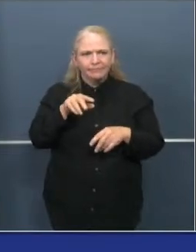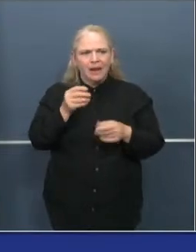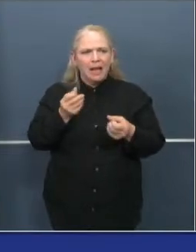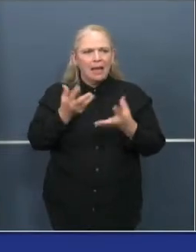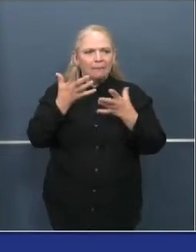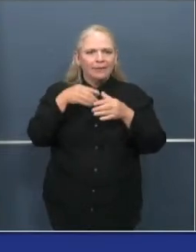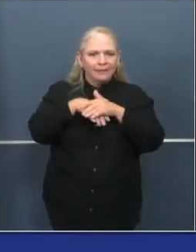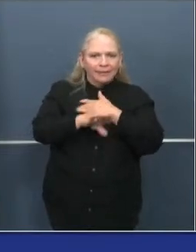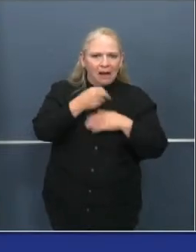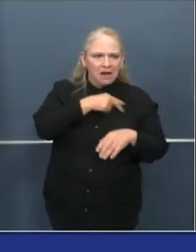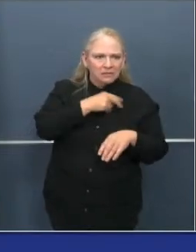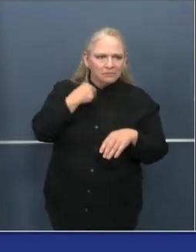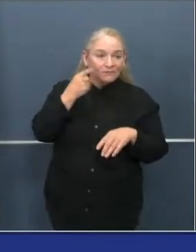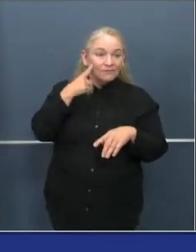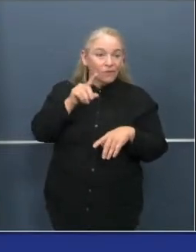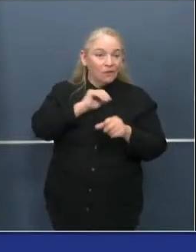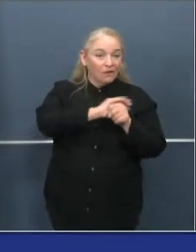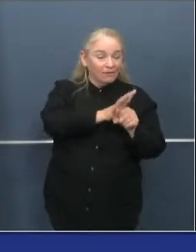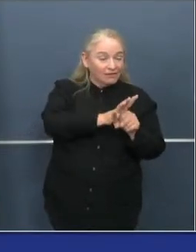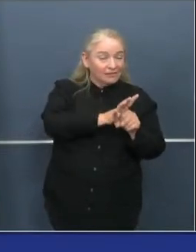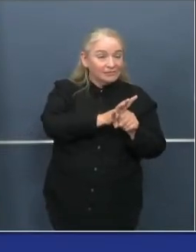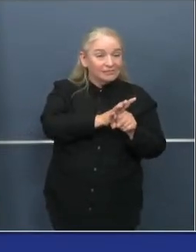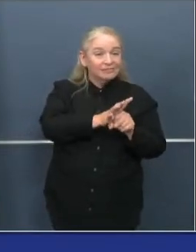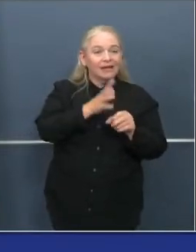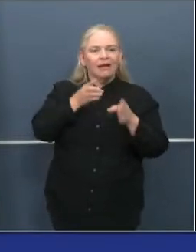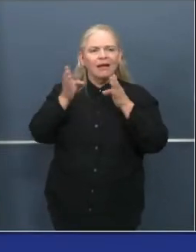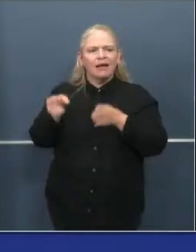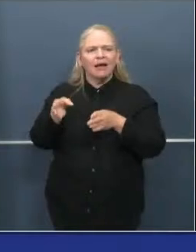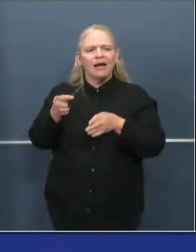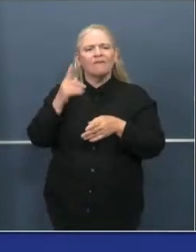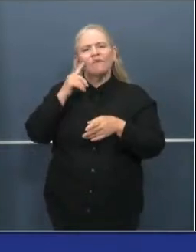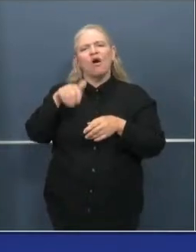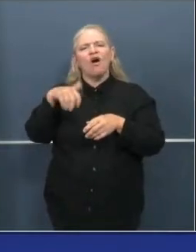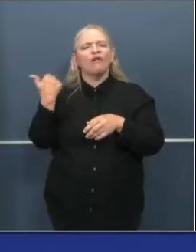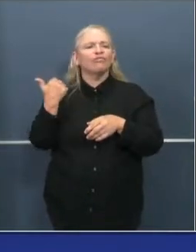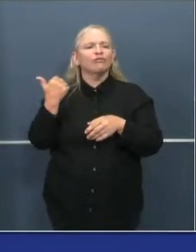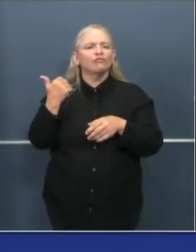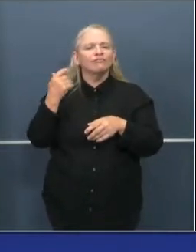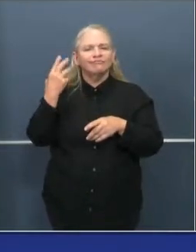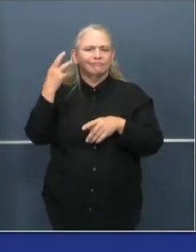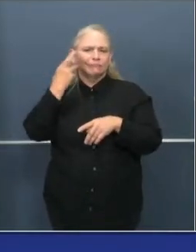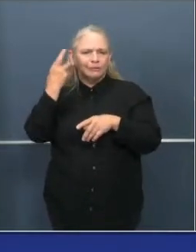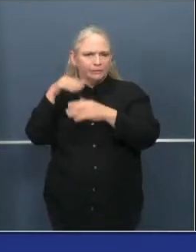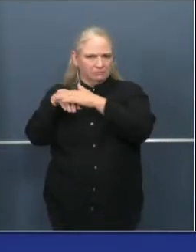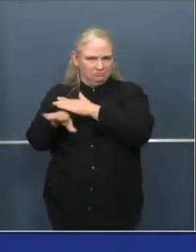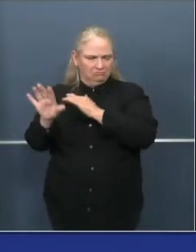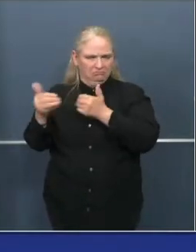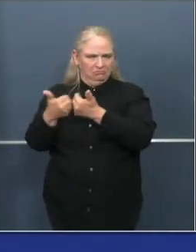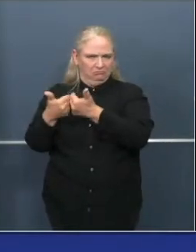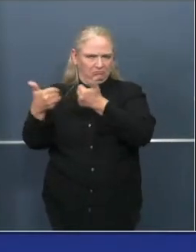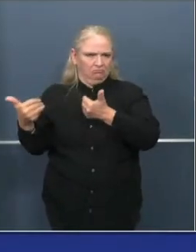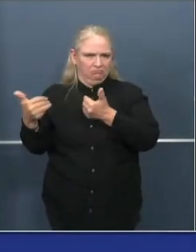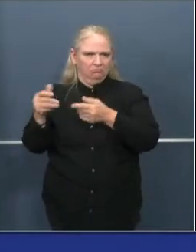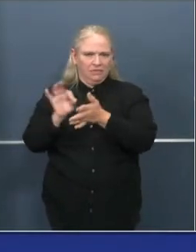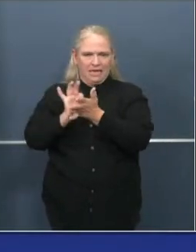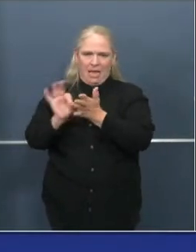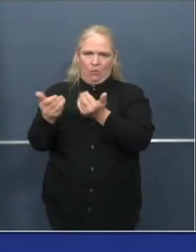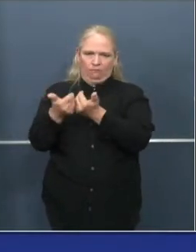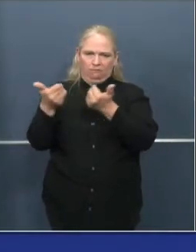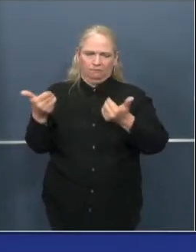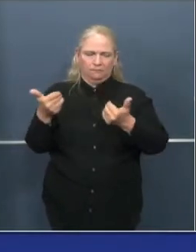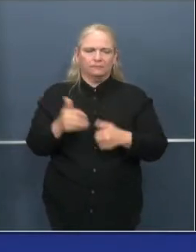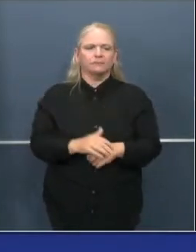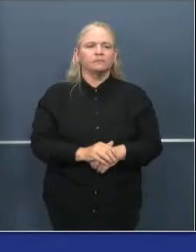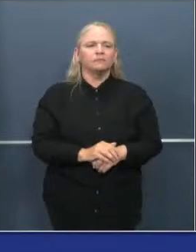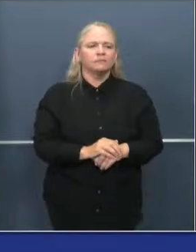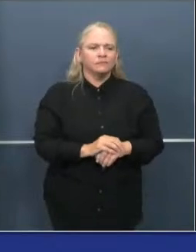may calm the nerves, 8% of total capacity. That's true, again, as a state, but there are parts of the state where that number